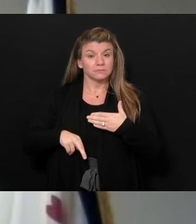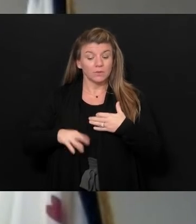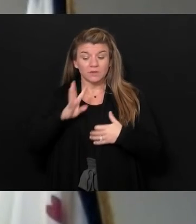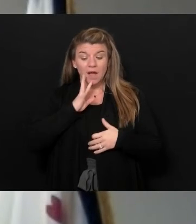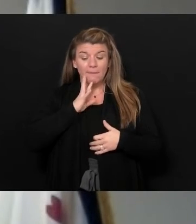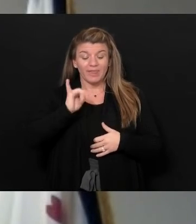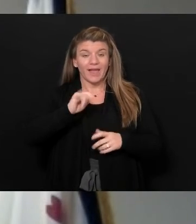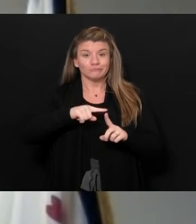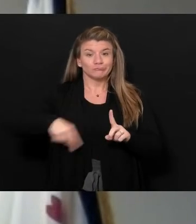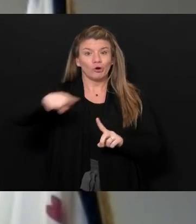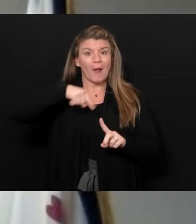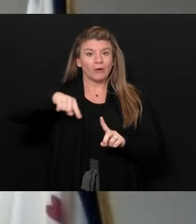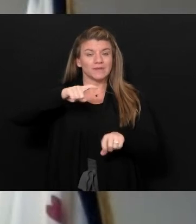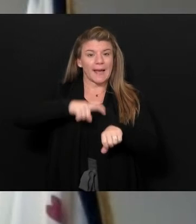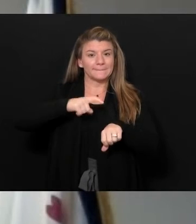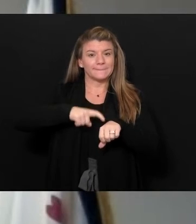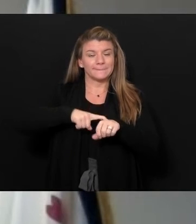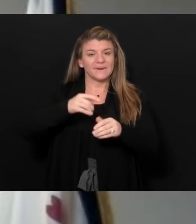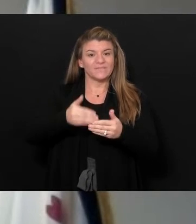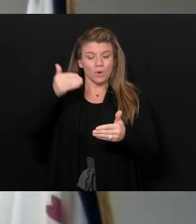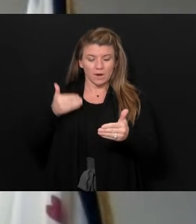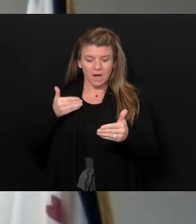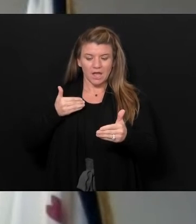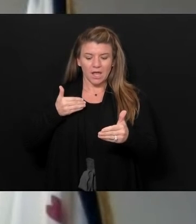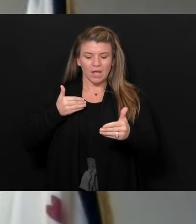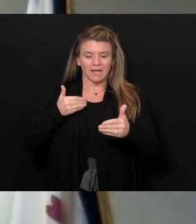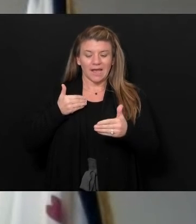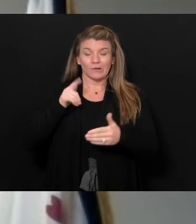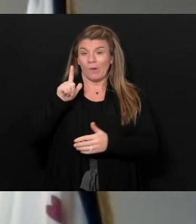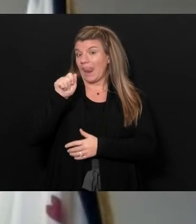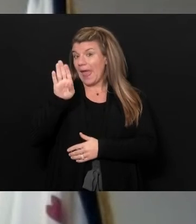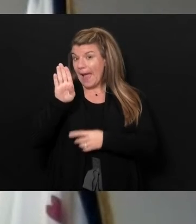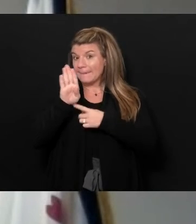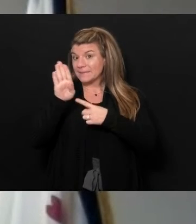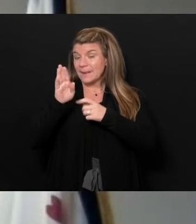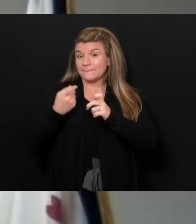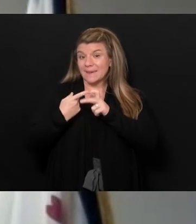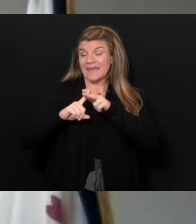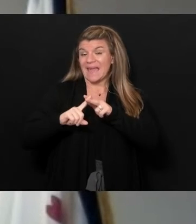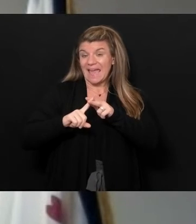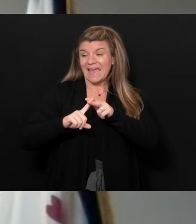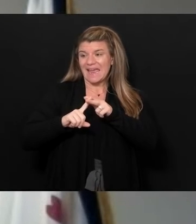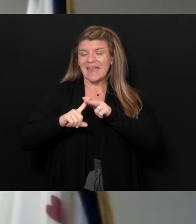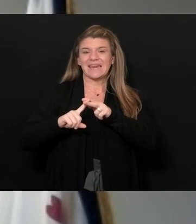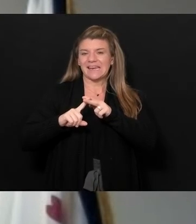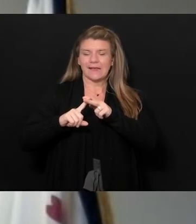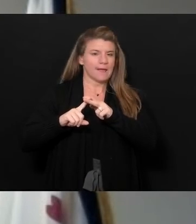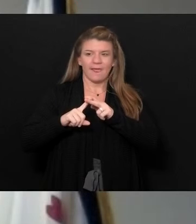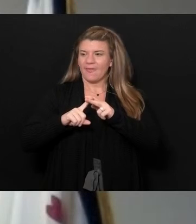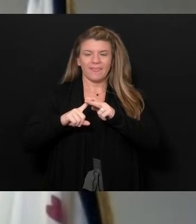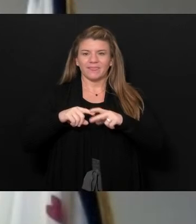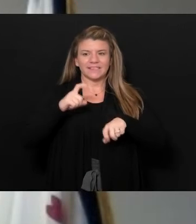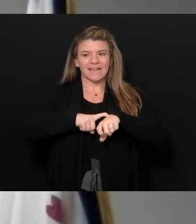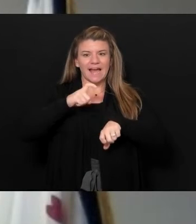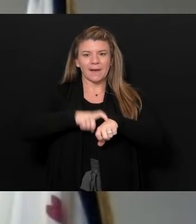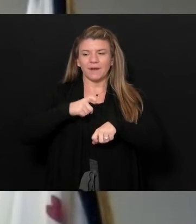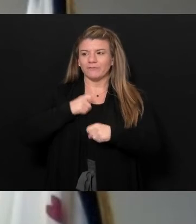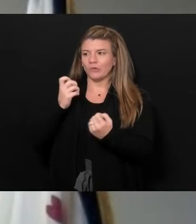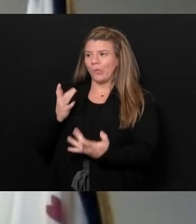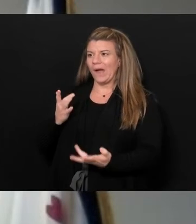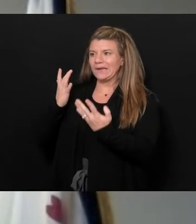about turnaround time before. And when labs begin extending that turnaround time where we don't